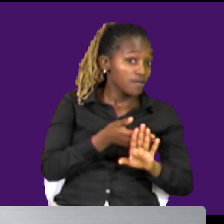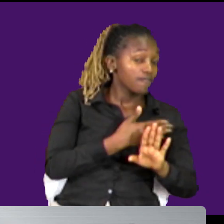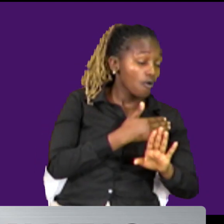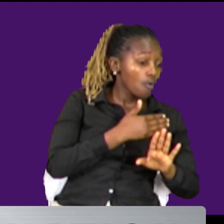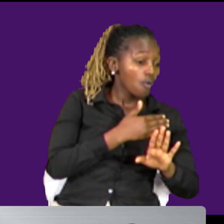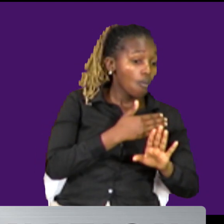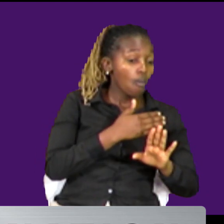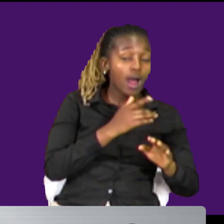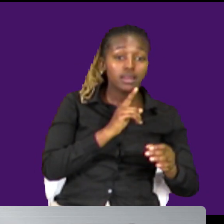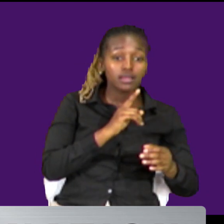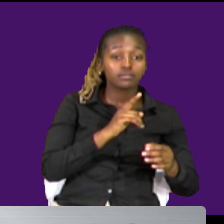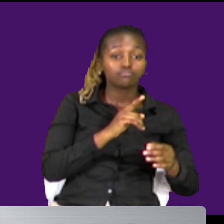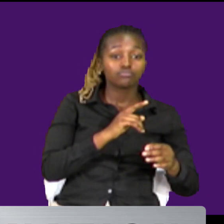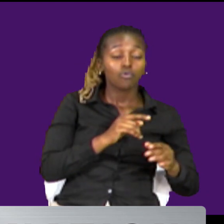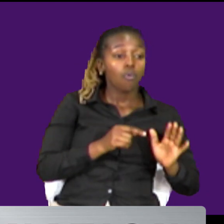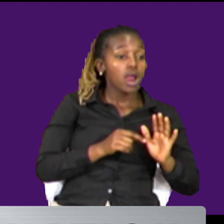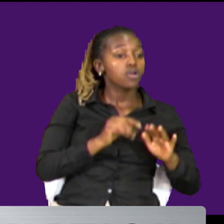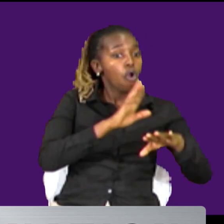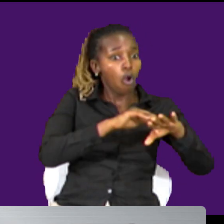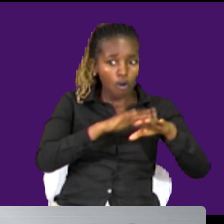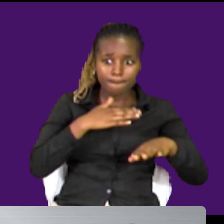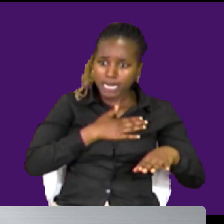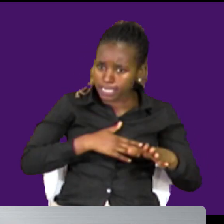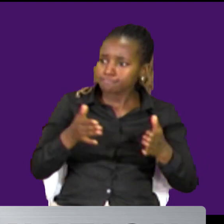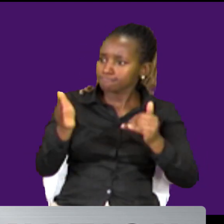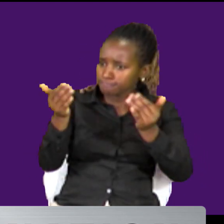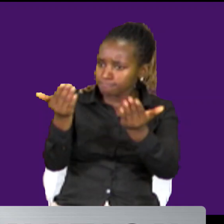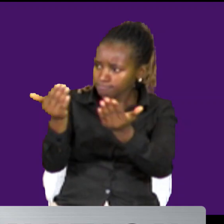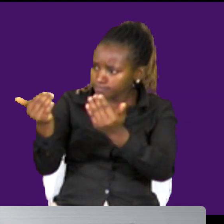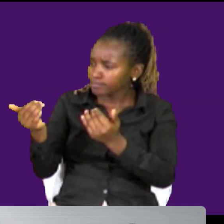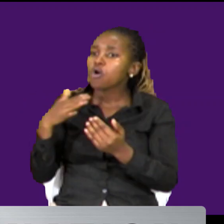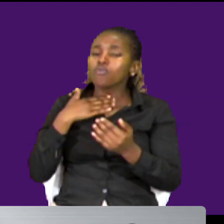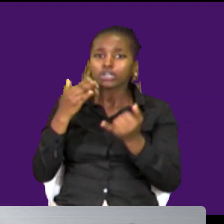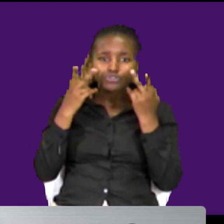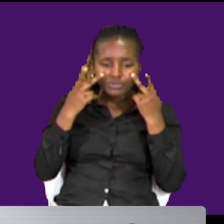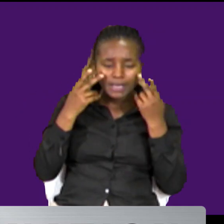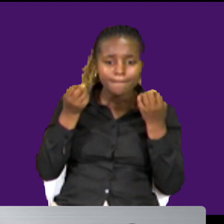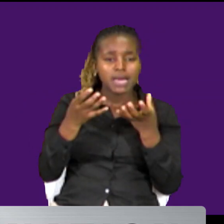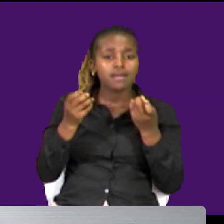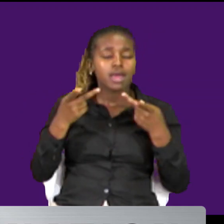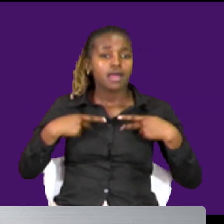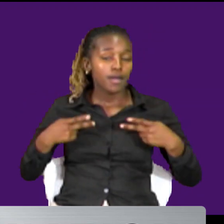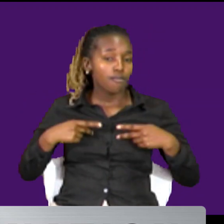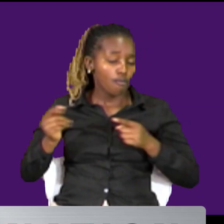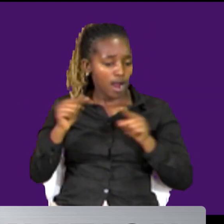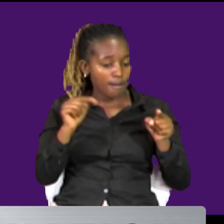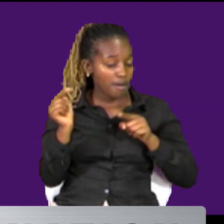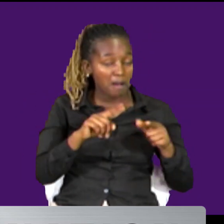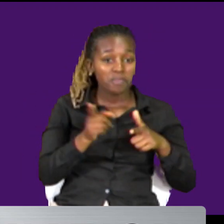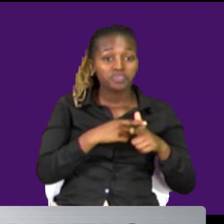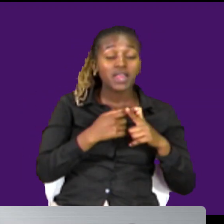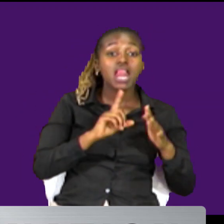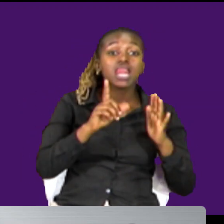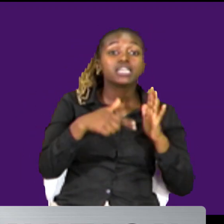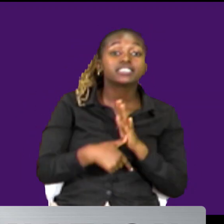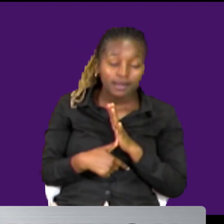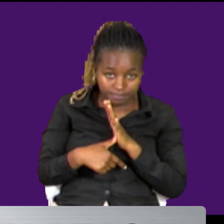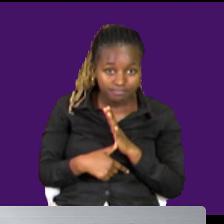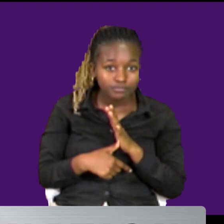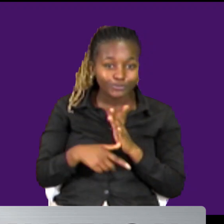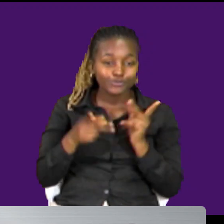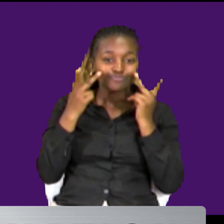show, to show mighty, to show that actually His Excellency had a following, and the following among the Gen